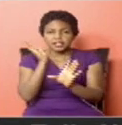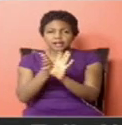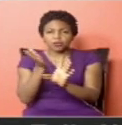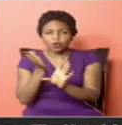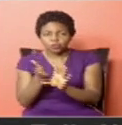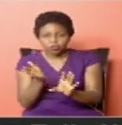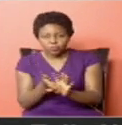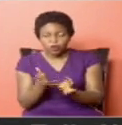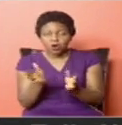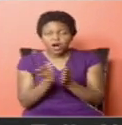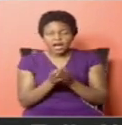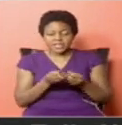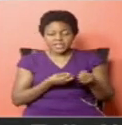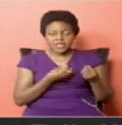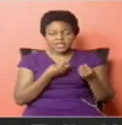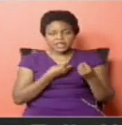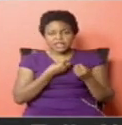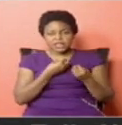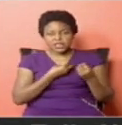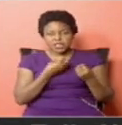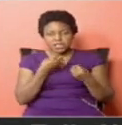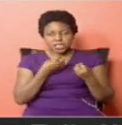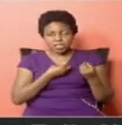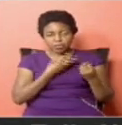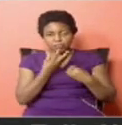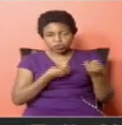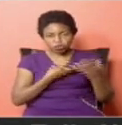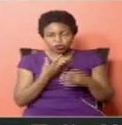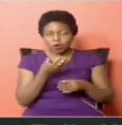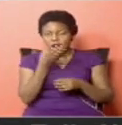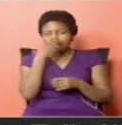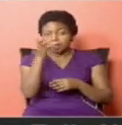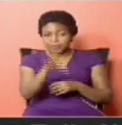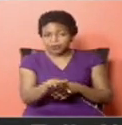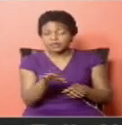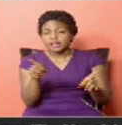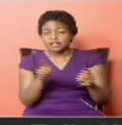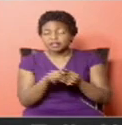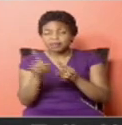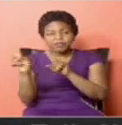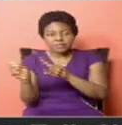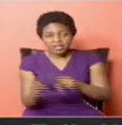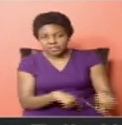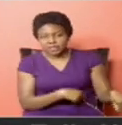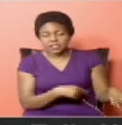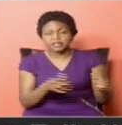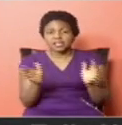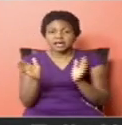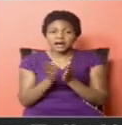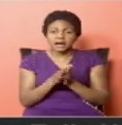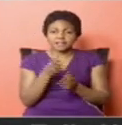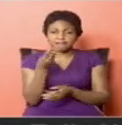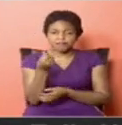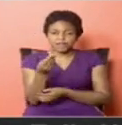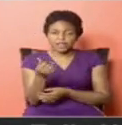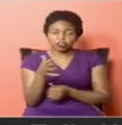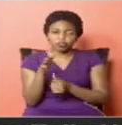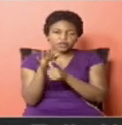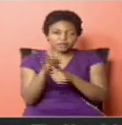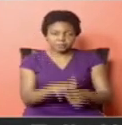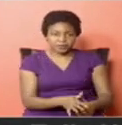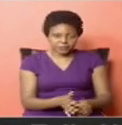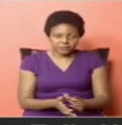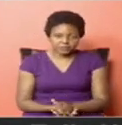and emotional abuse, as well as neglect and financial